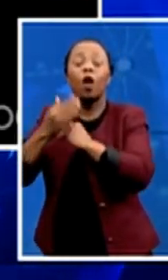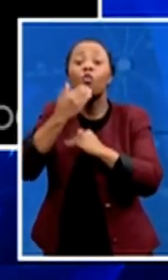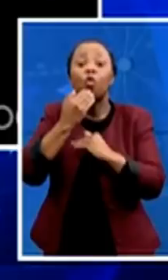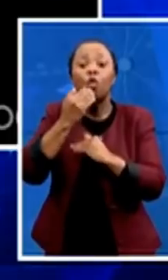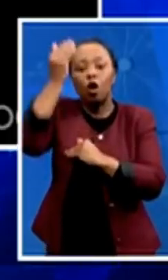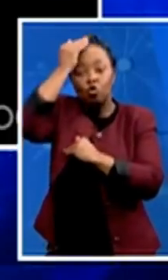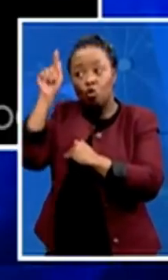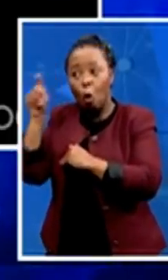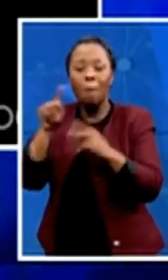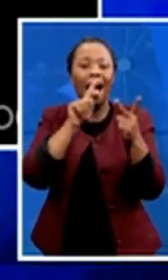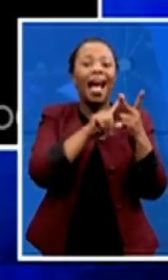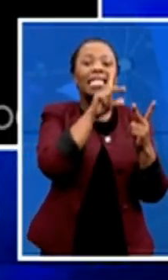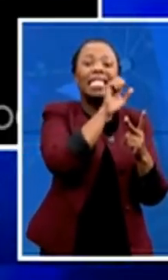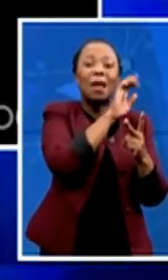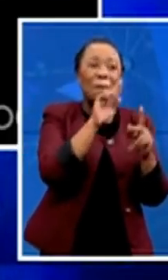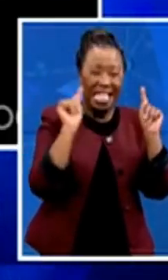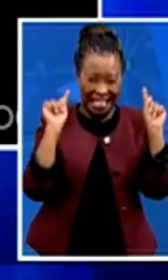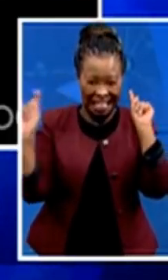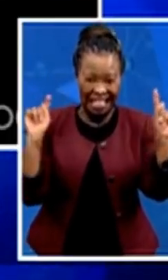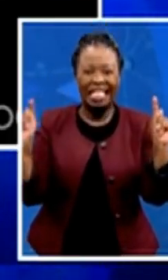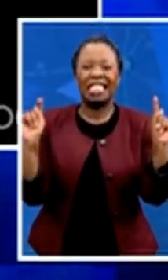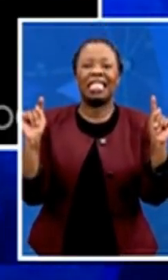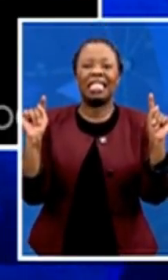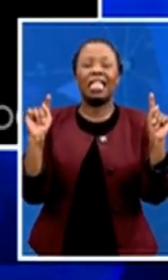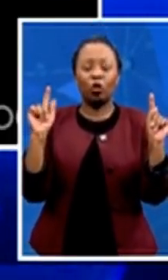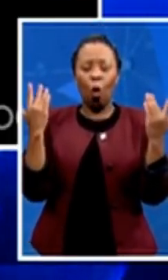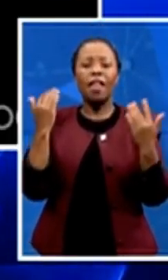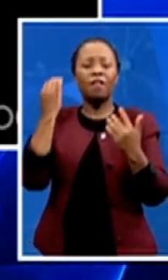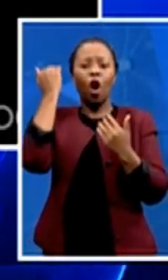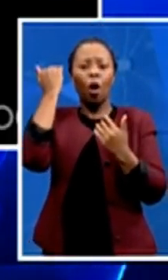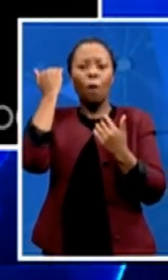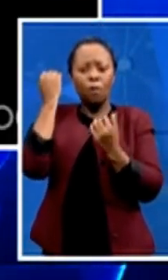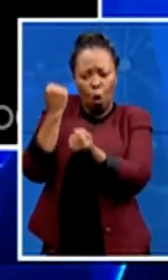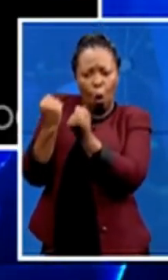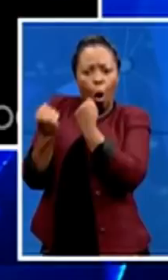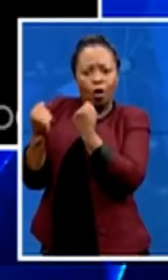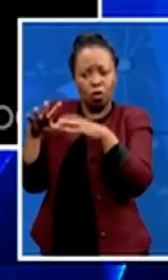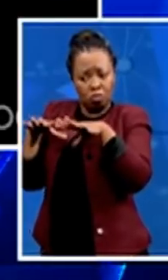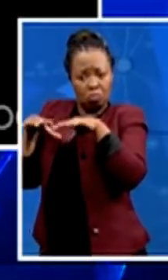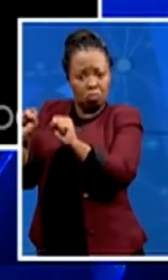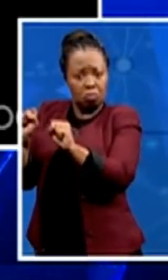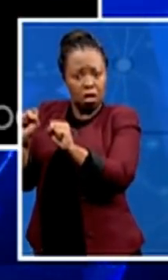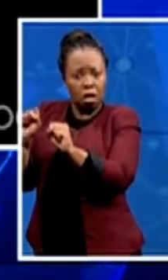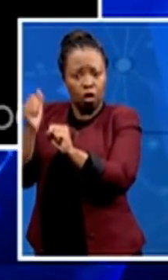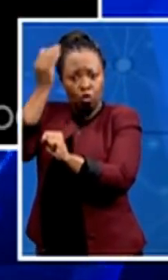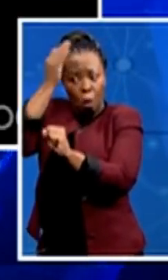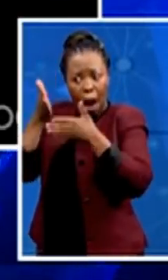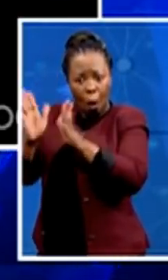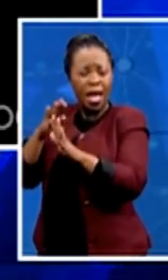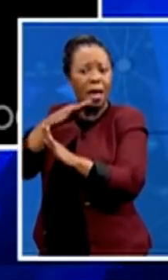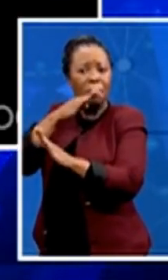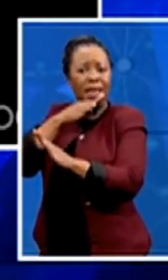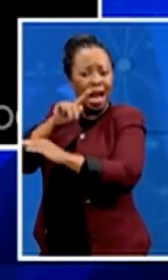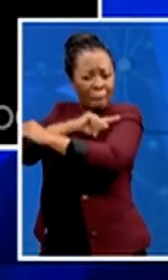the court chooses to adopt the Zuma way, then it is exceeding its powers, it is abrogating his rights. If the